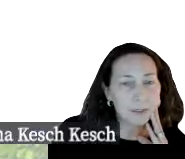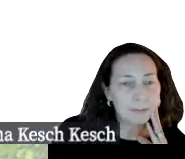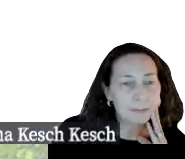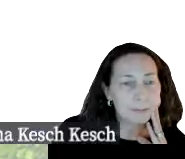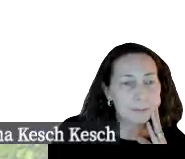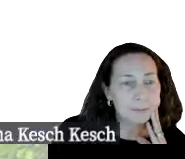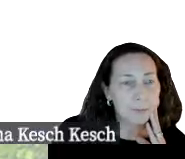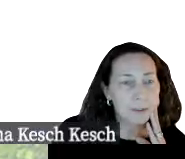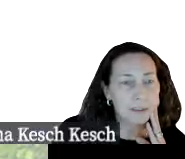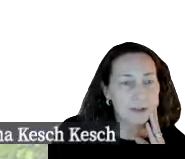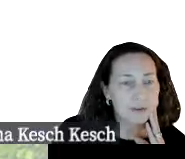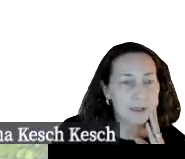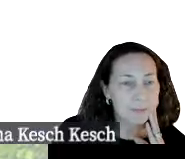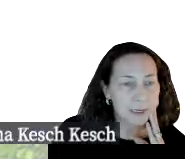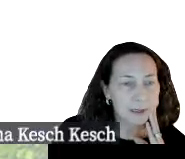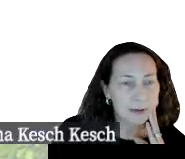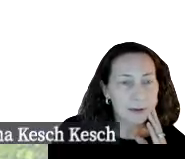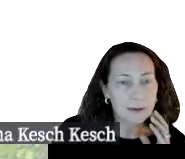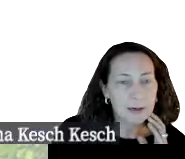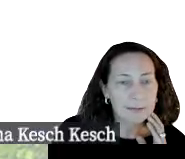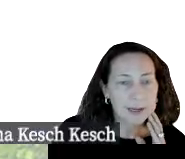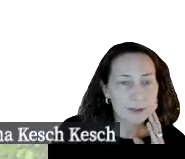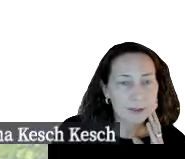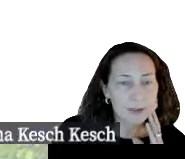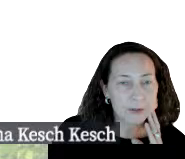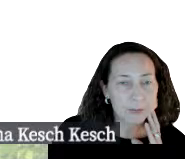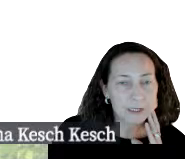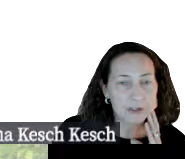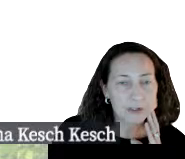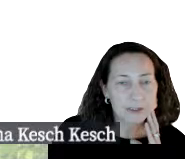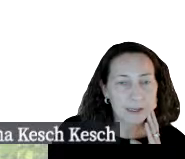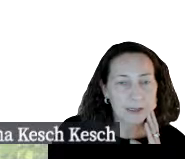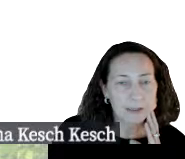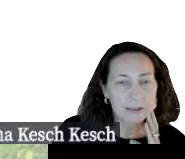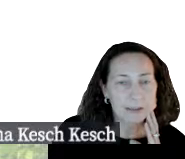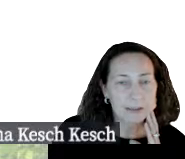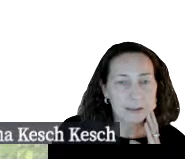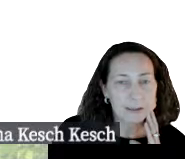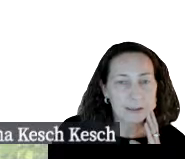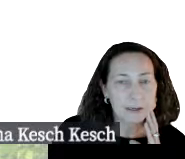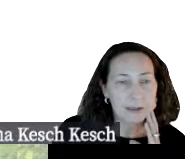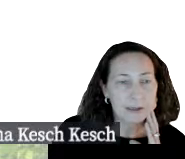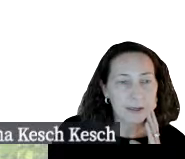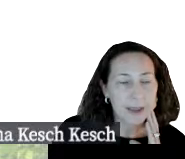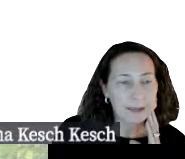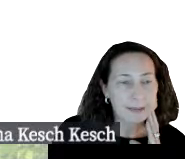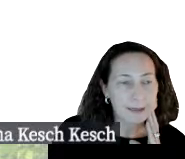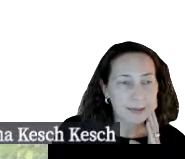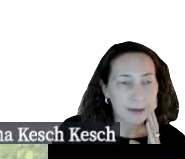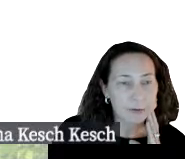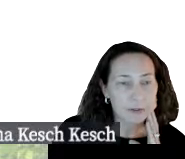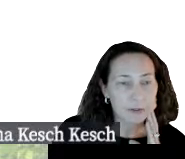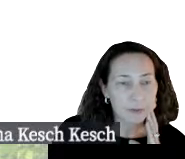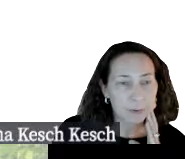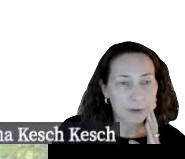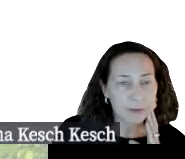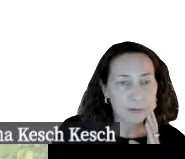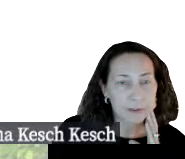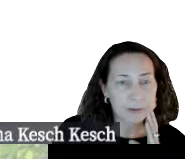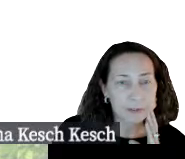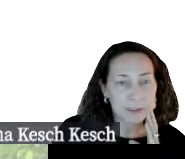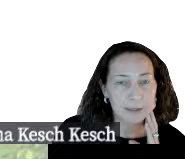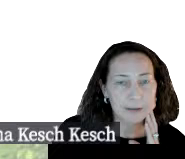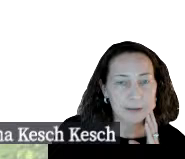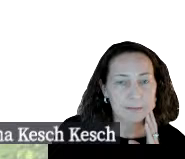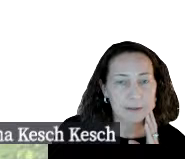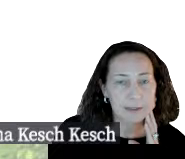to when scheduling the meeting, navigate to the interpretation settings and click Add Sign Language Interpreter to include